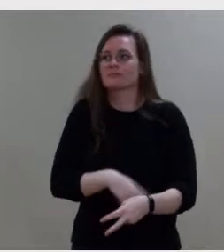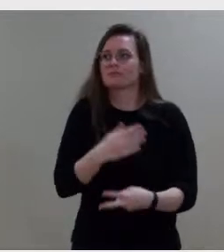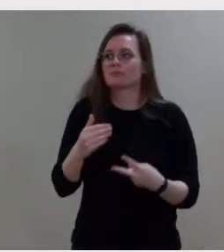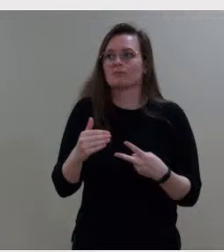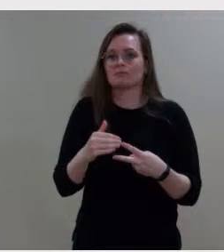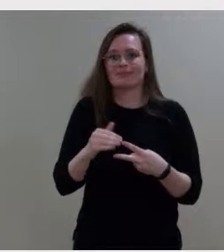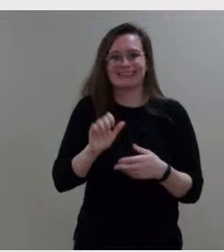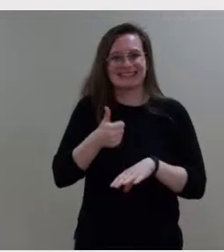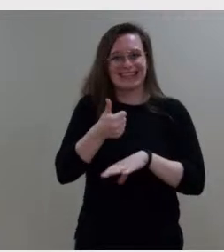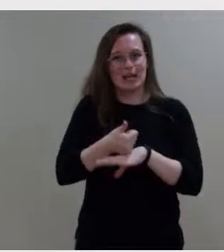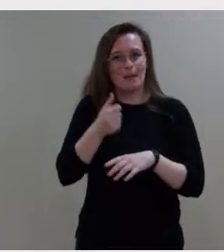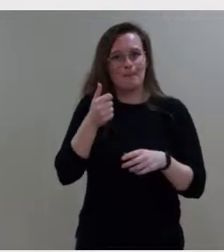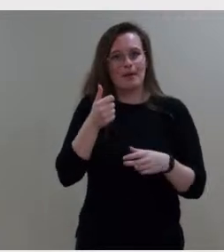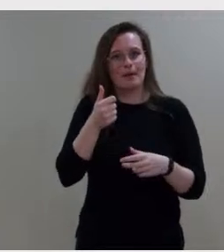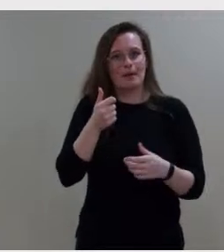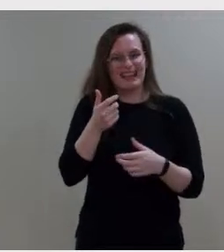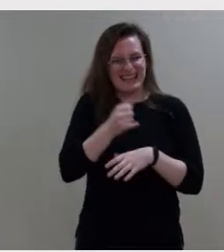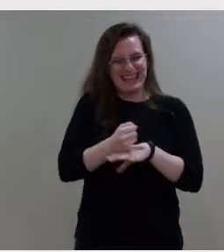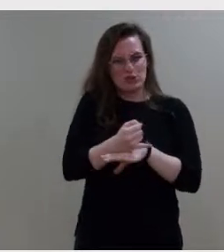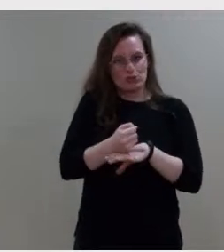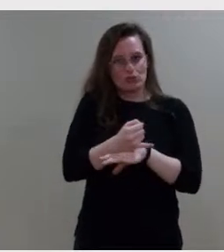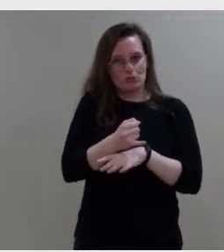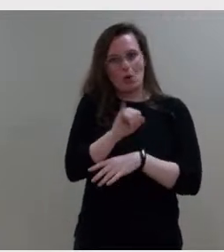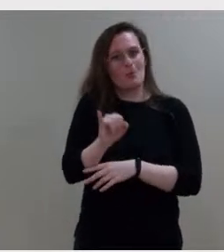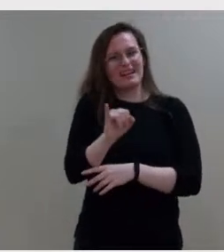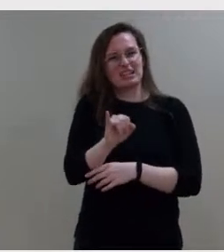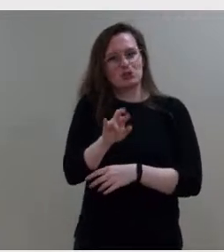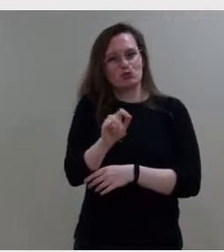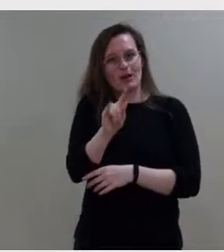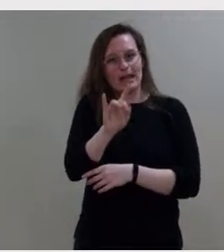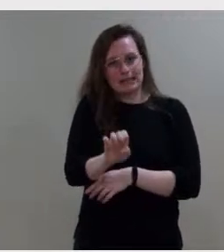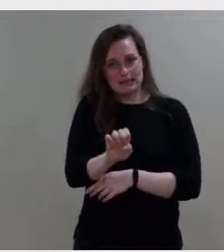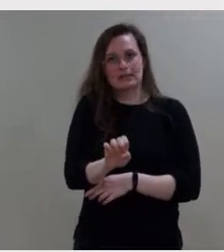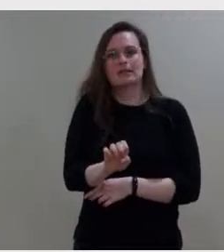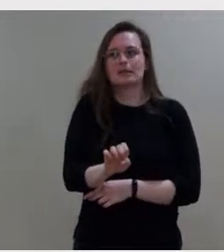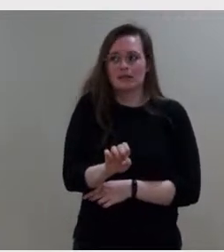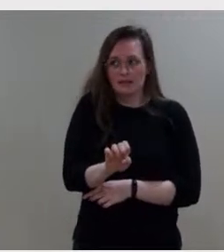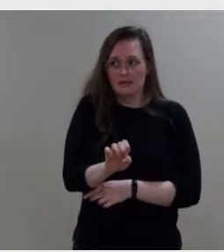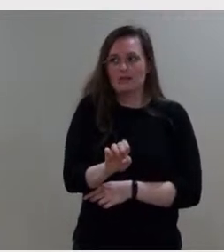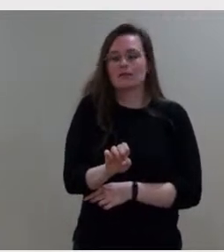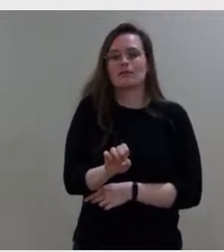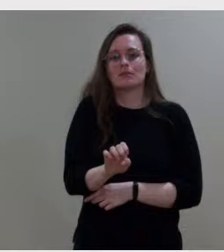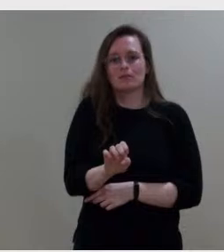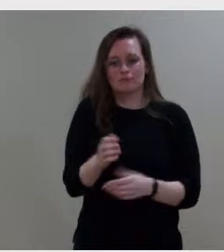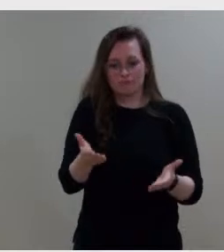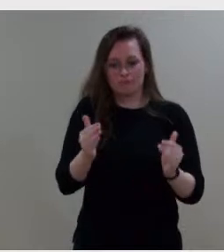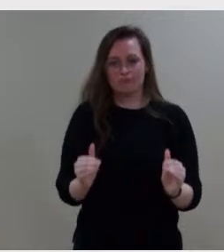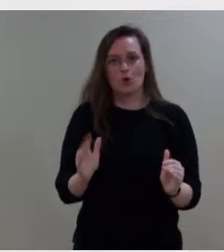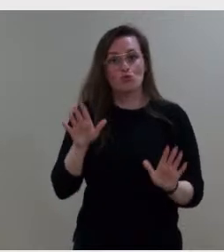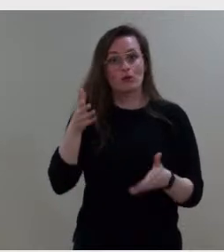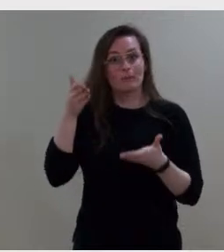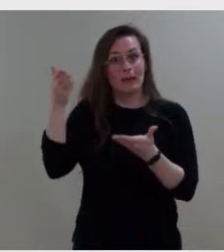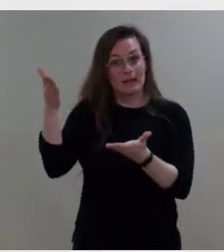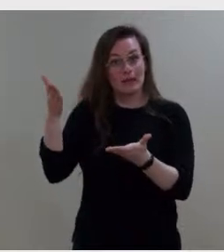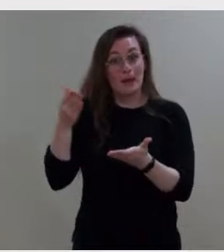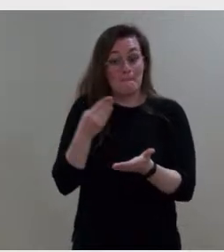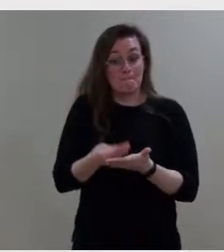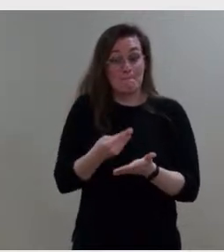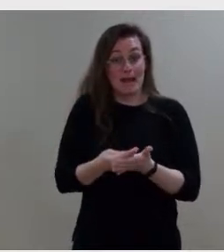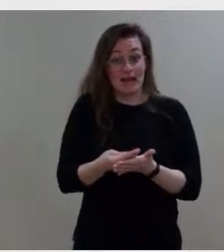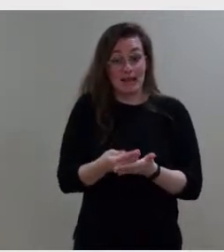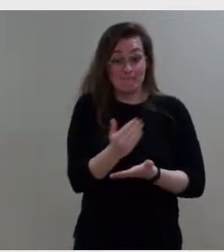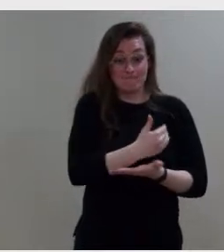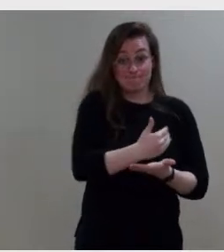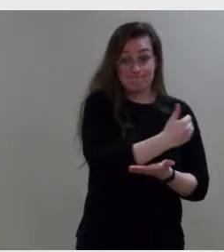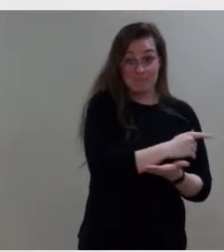rate. The other is where administration is recommending that the proceeds of deed-transfer tax be deposited